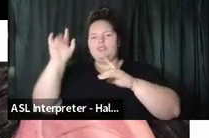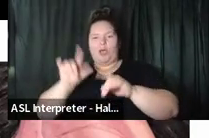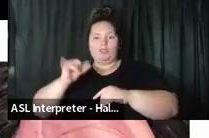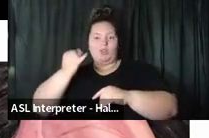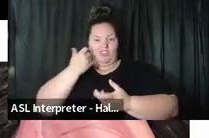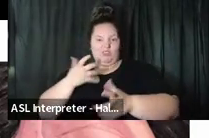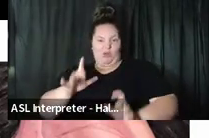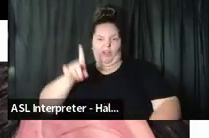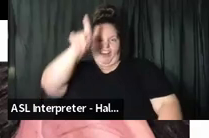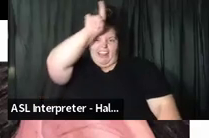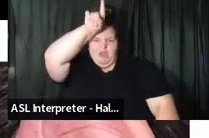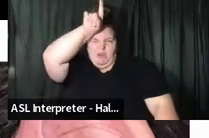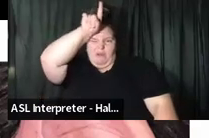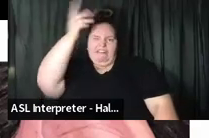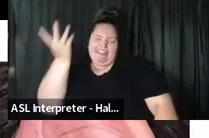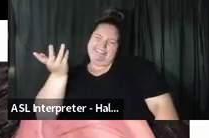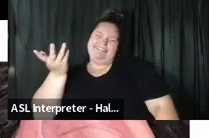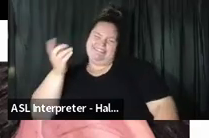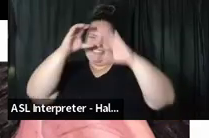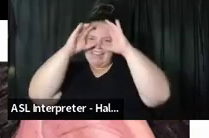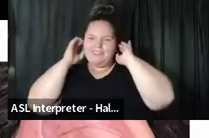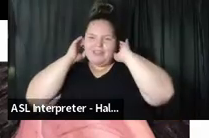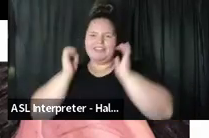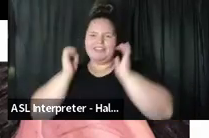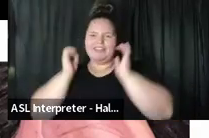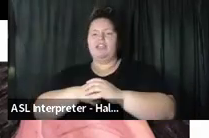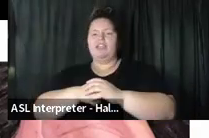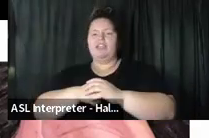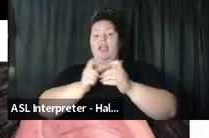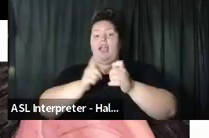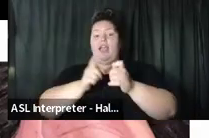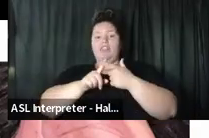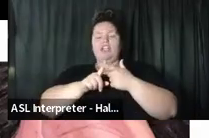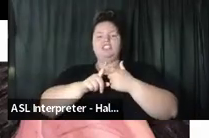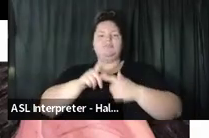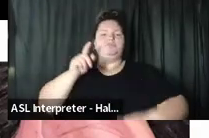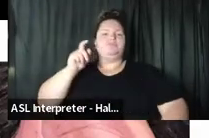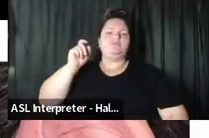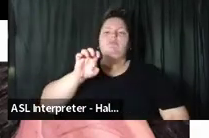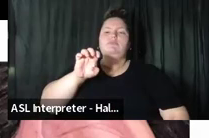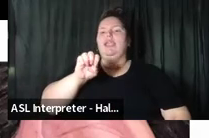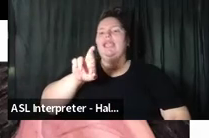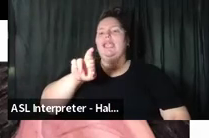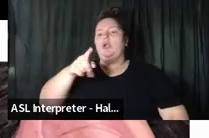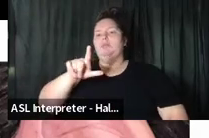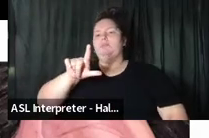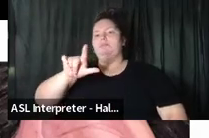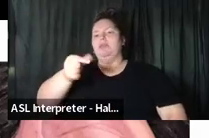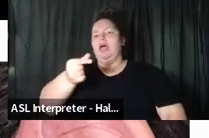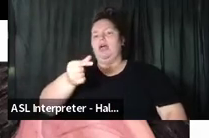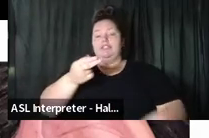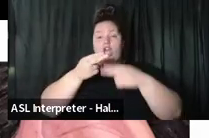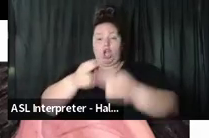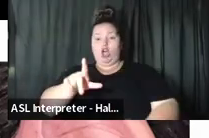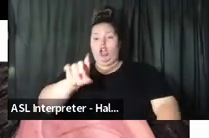shaped headband. And then there's these earplugs called loops, where you will put those